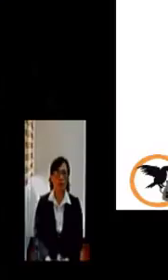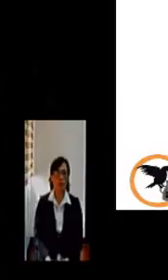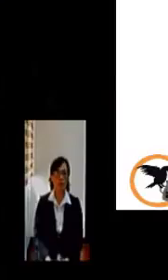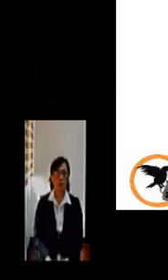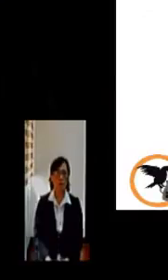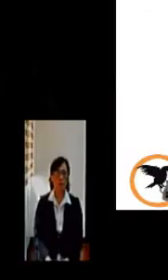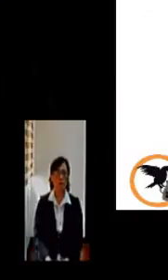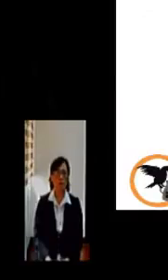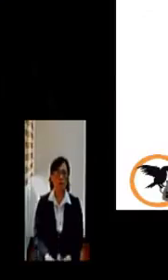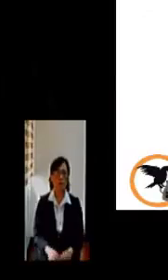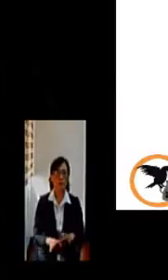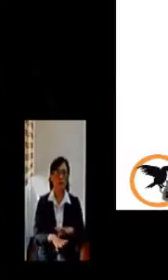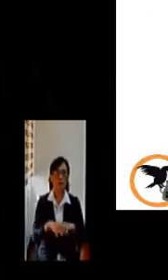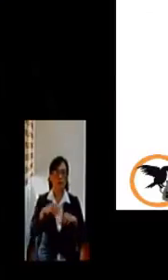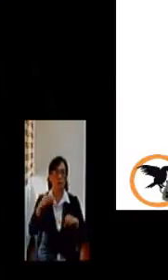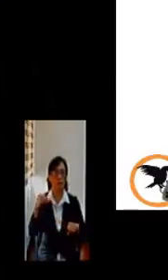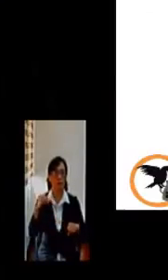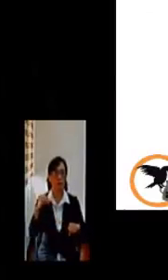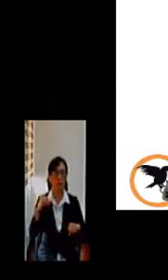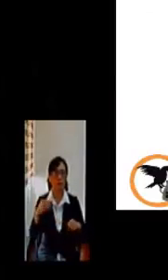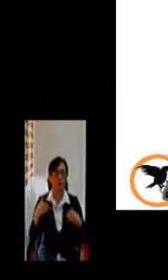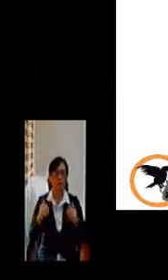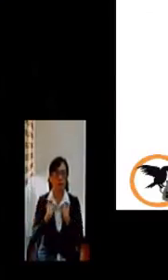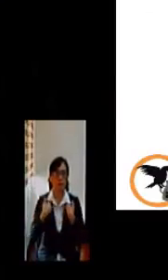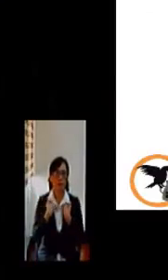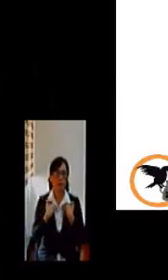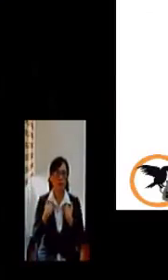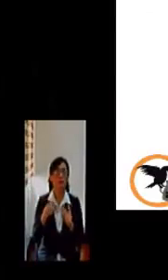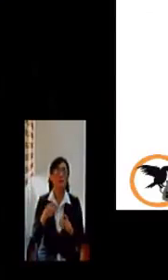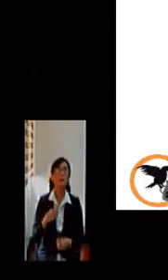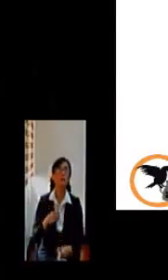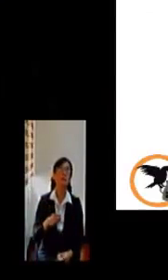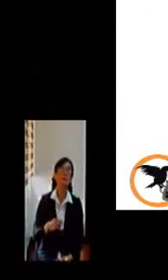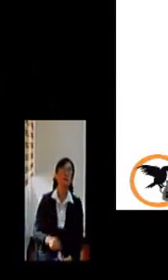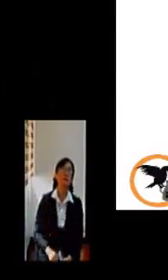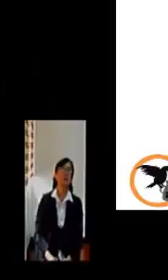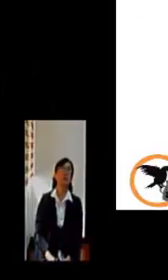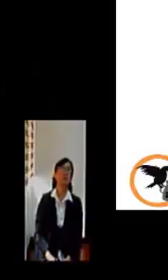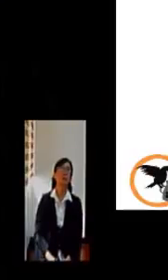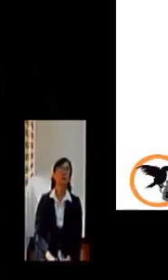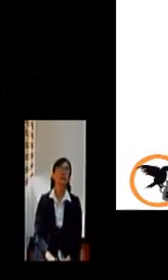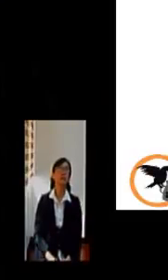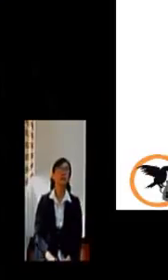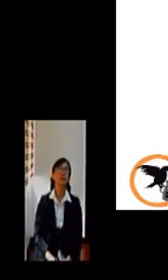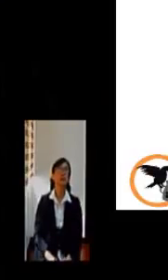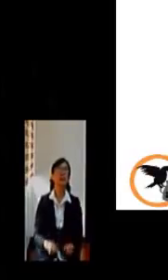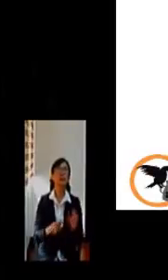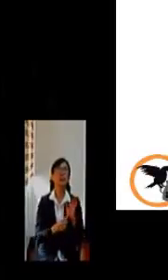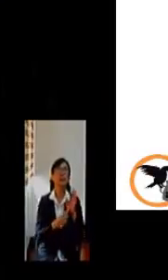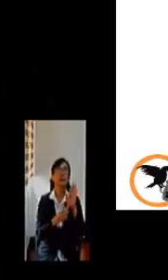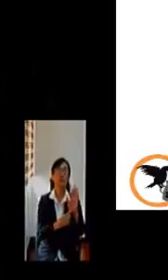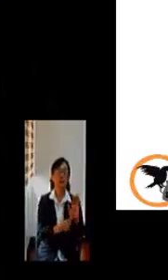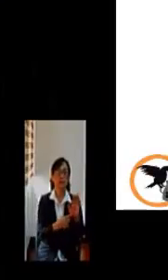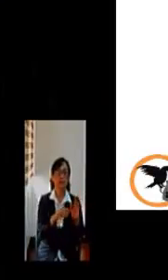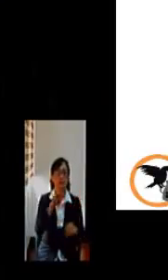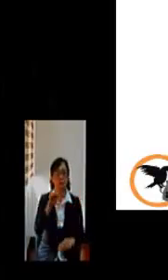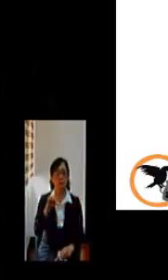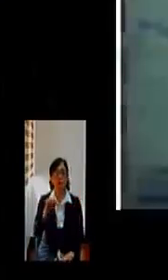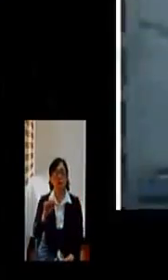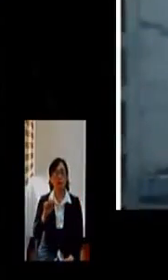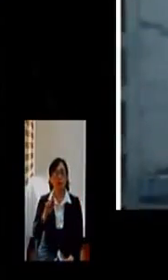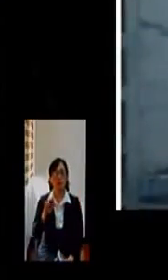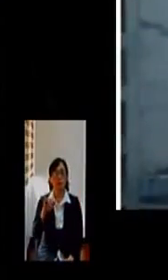Moving out of the sort of species vortex now, I'd like to show a case study on Marikina watershed and